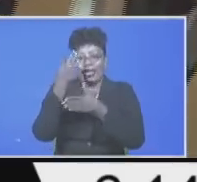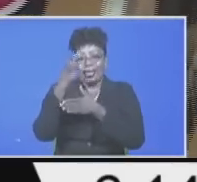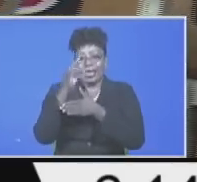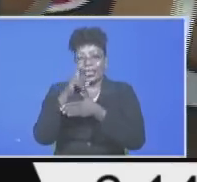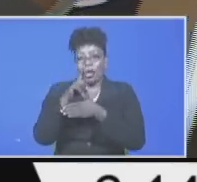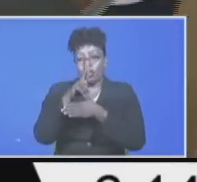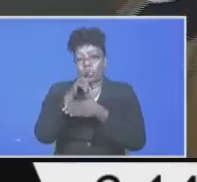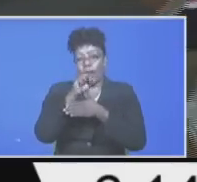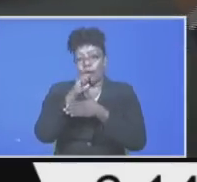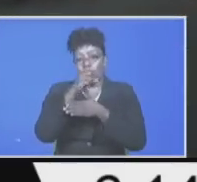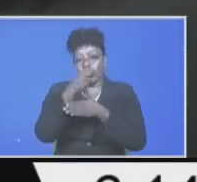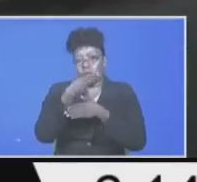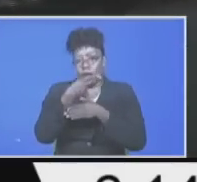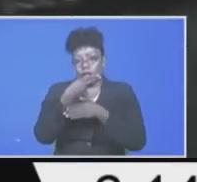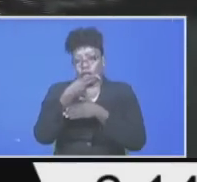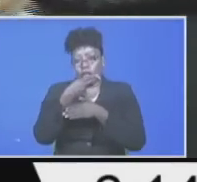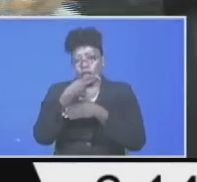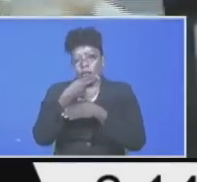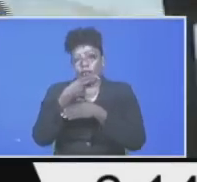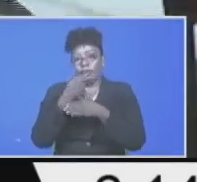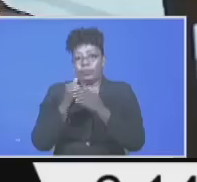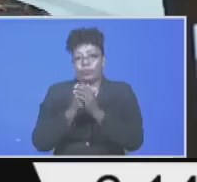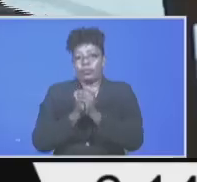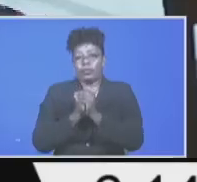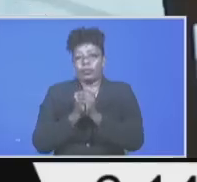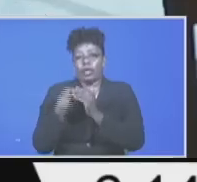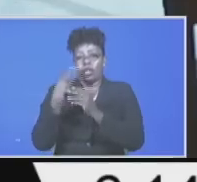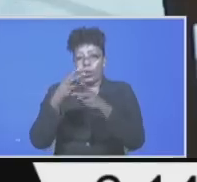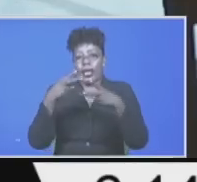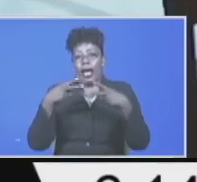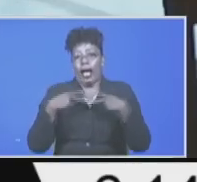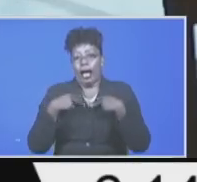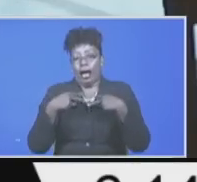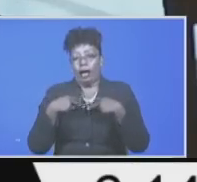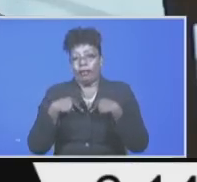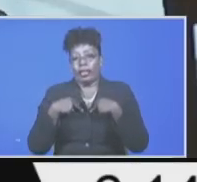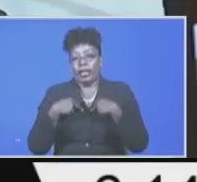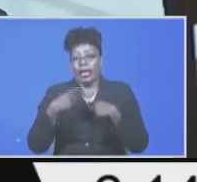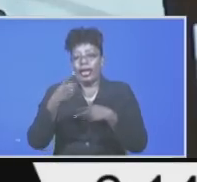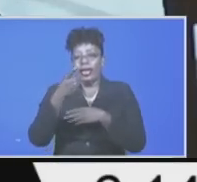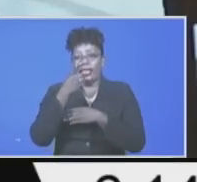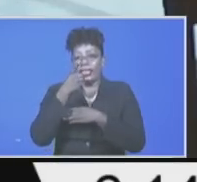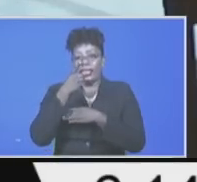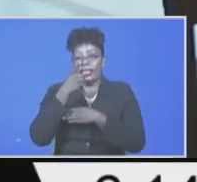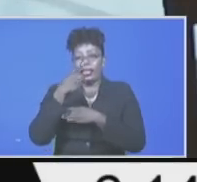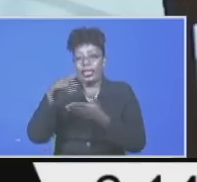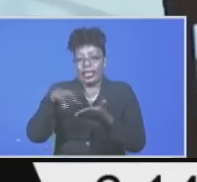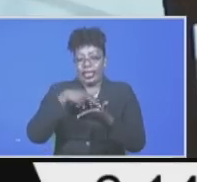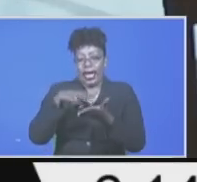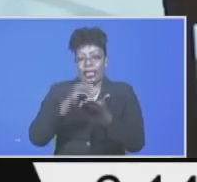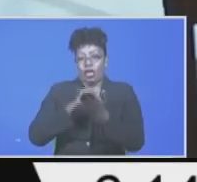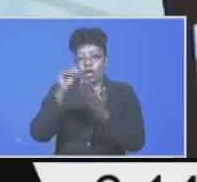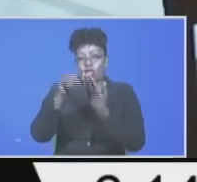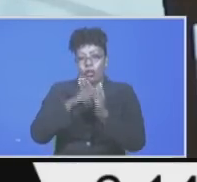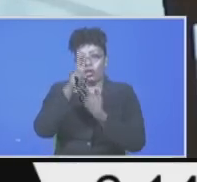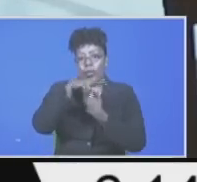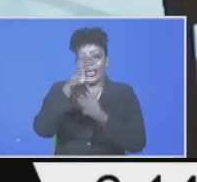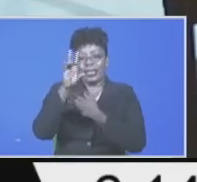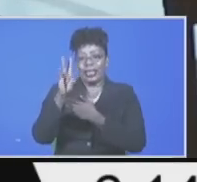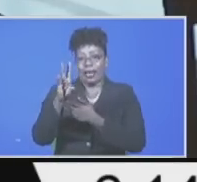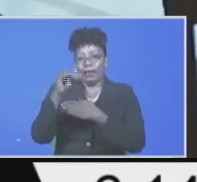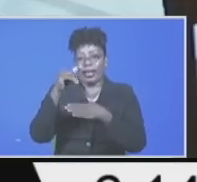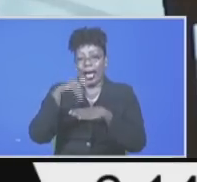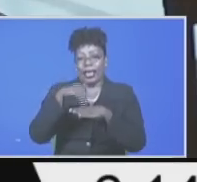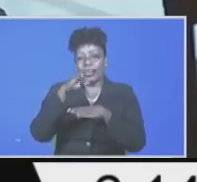at $25,000. We're having a dinner dance on October 27th at